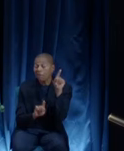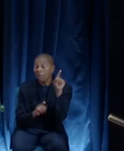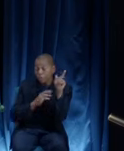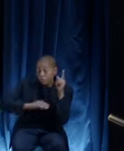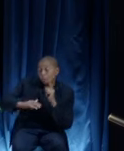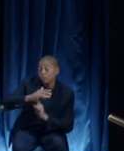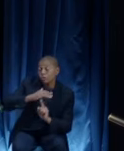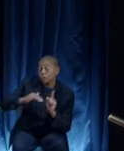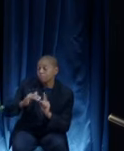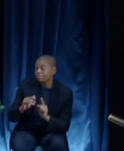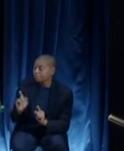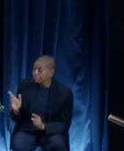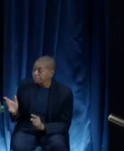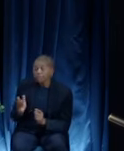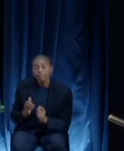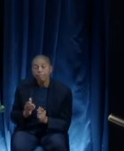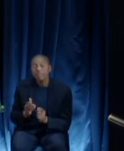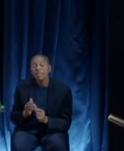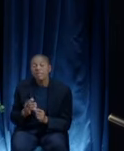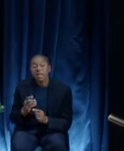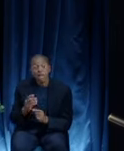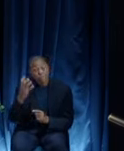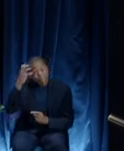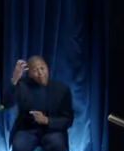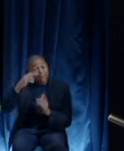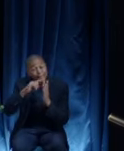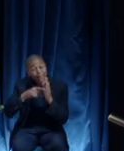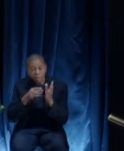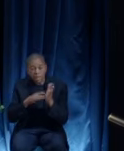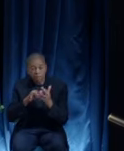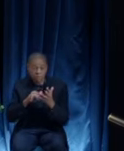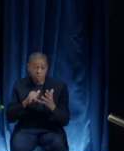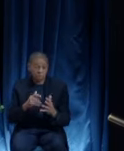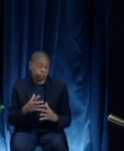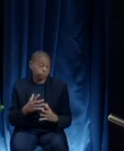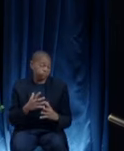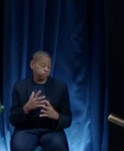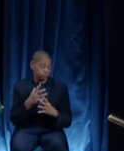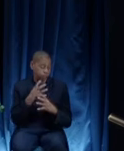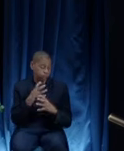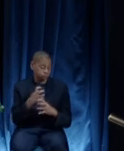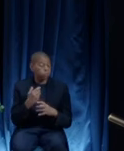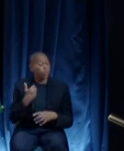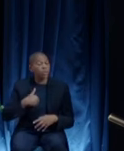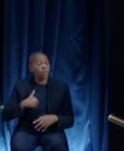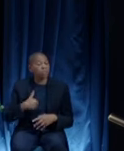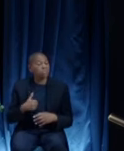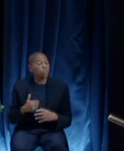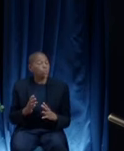Under James, well, James is deeply misogynistic in his prejudices, and